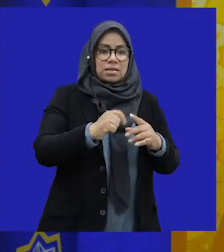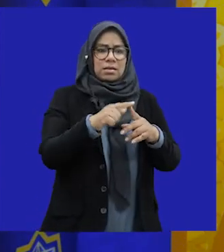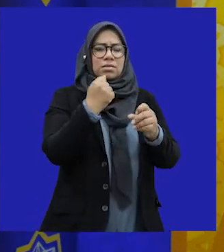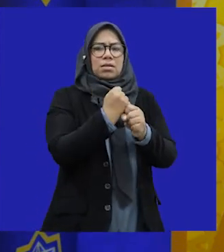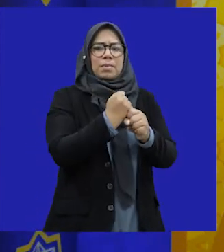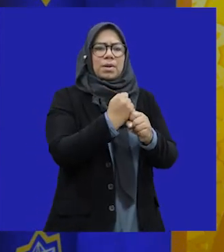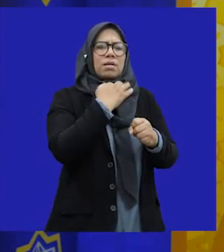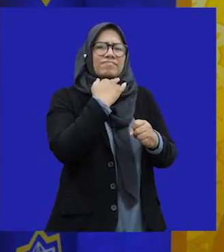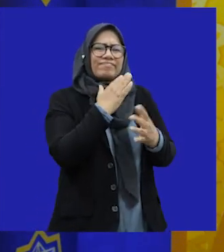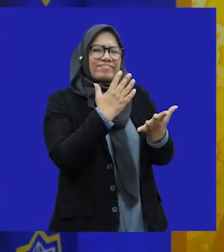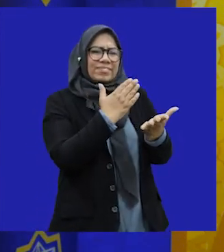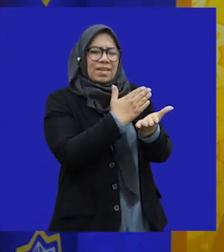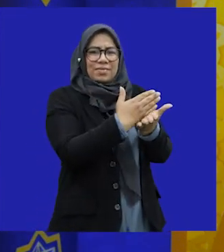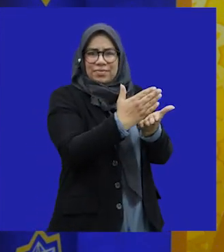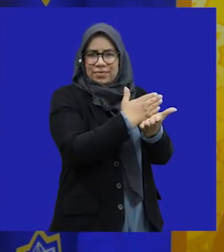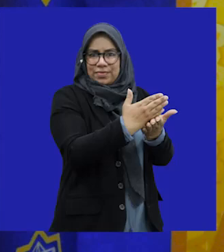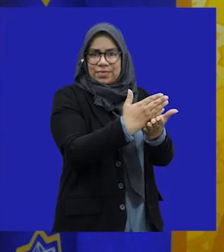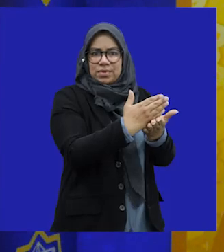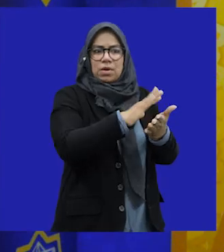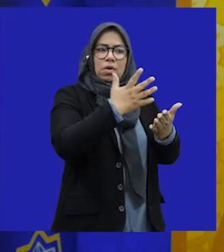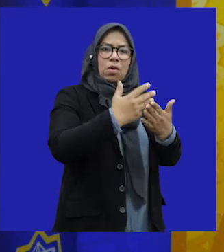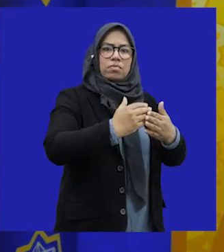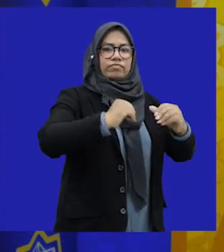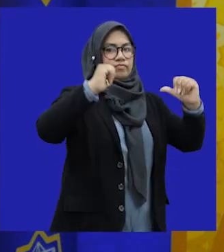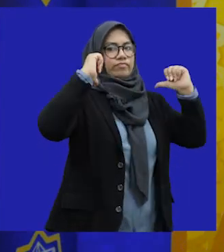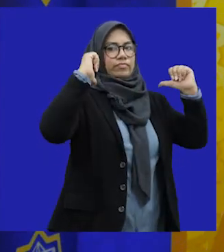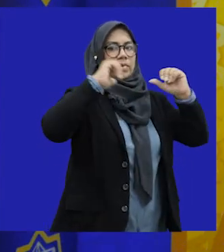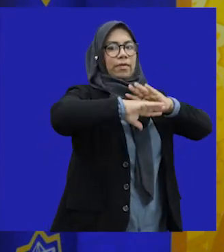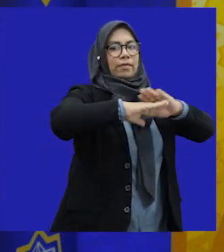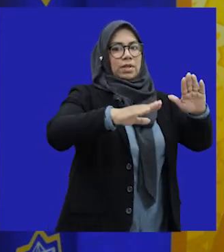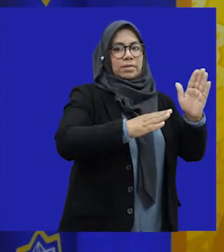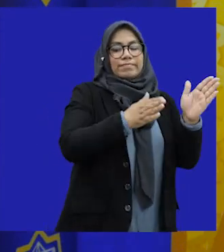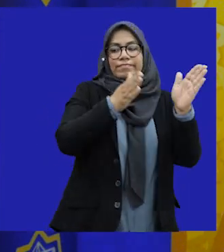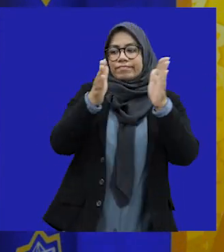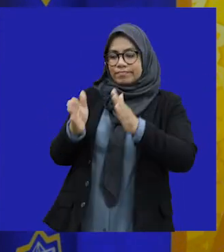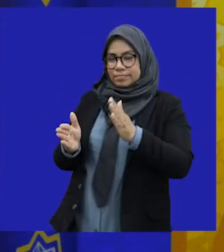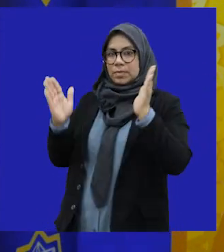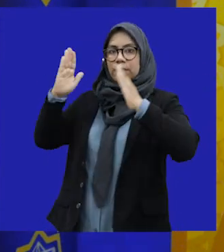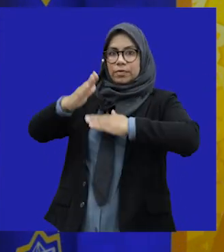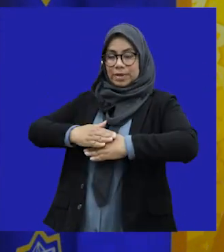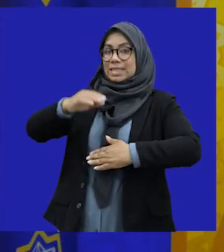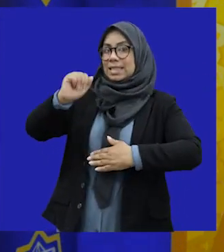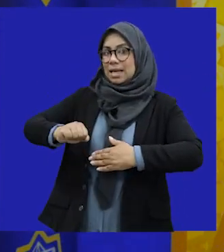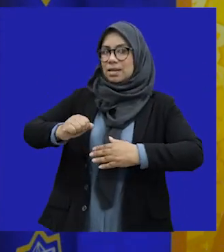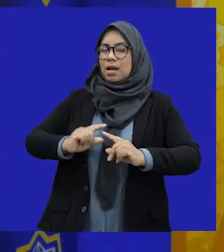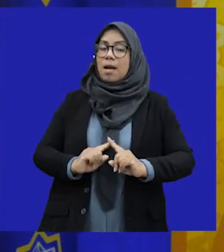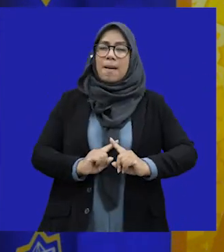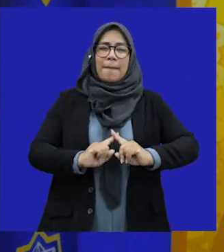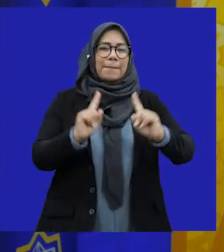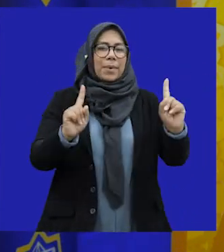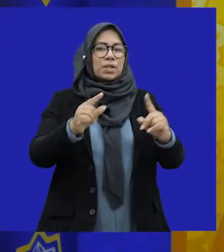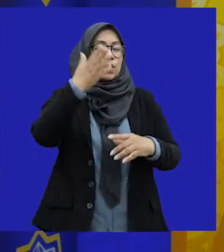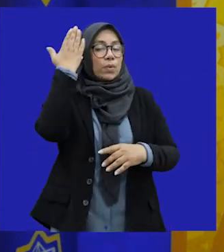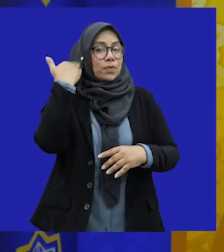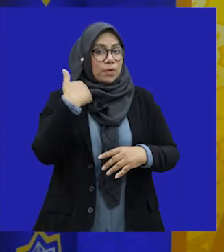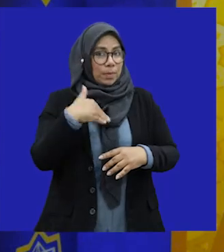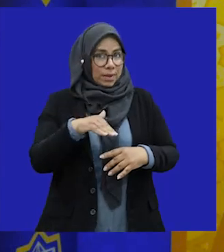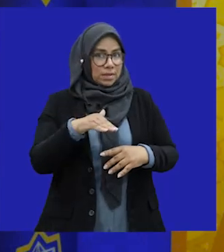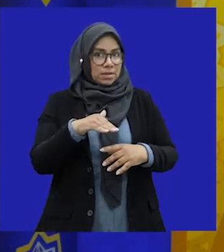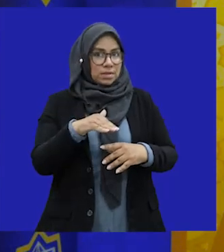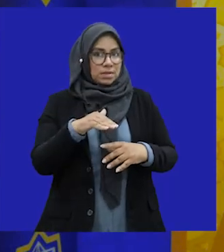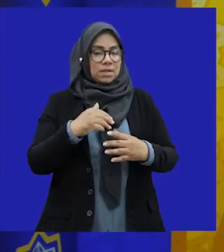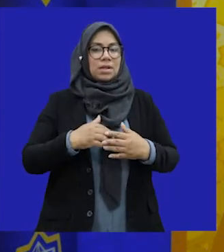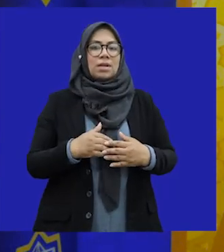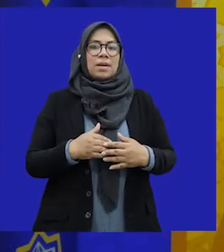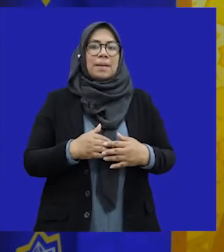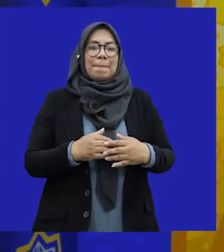themselves through the ghusl or taking a shower. But in case of a woman, or in case of